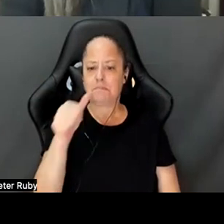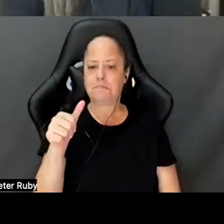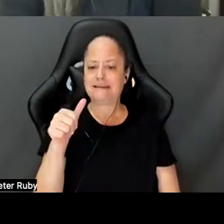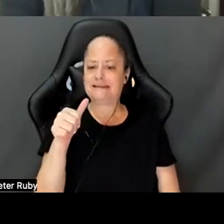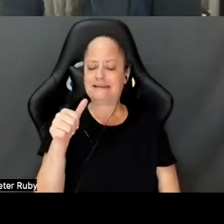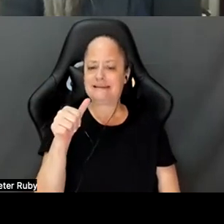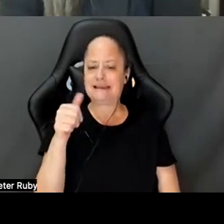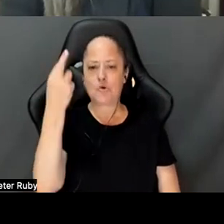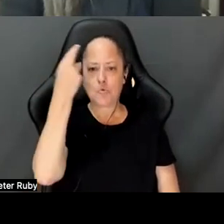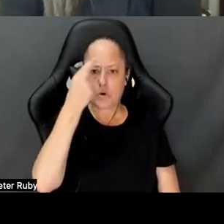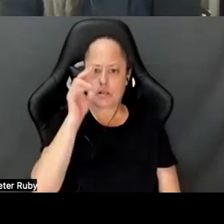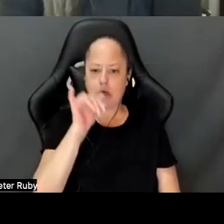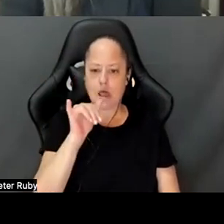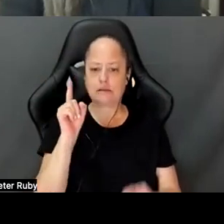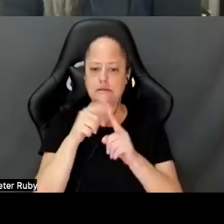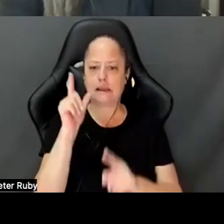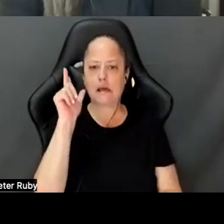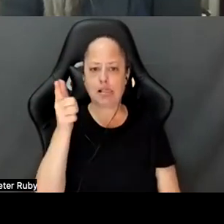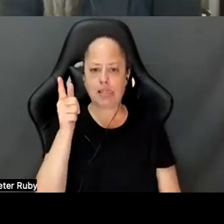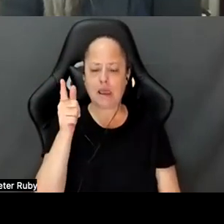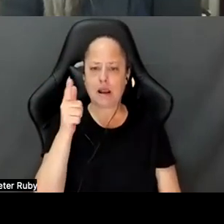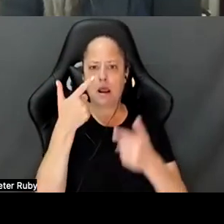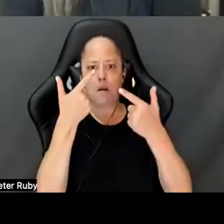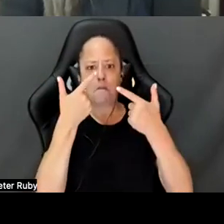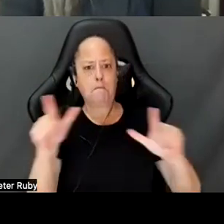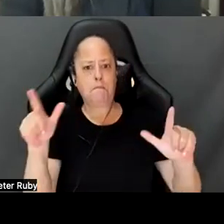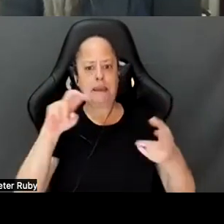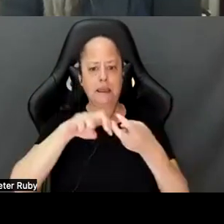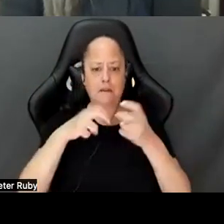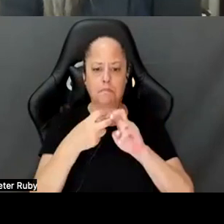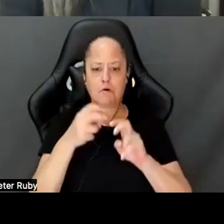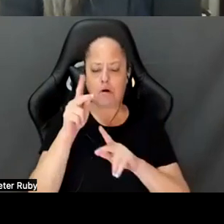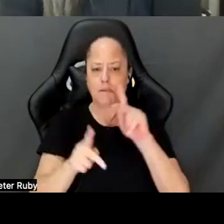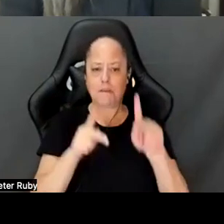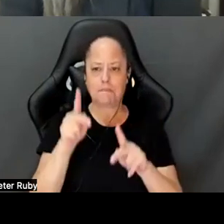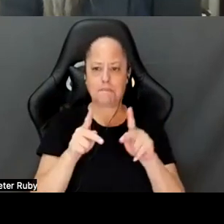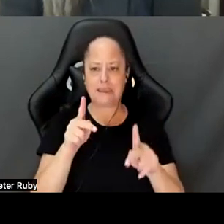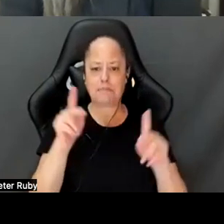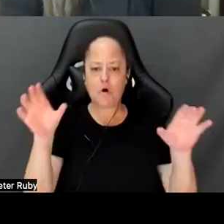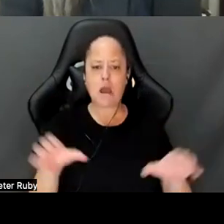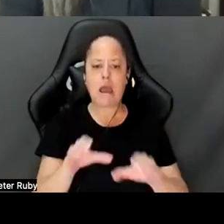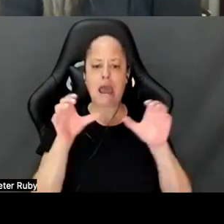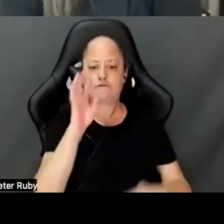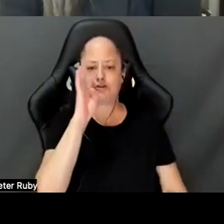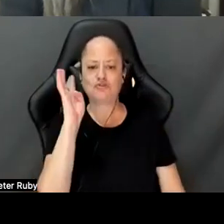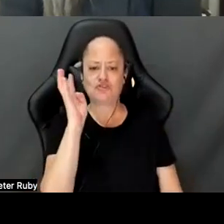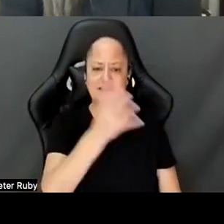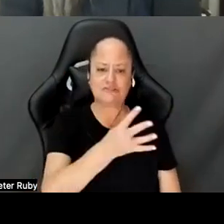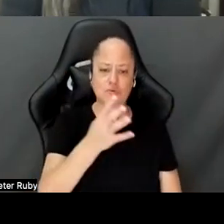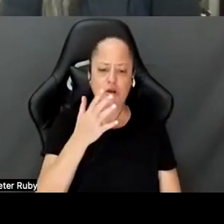for me until later, like how big a problem it was that people were actively disregarding my